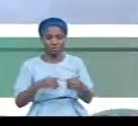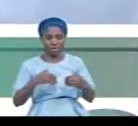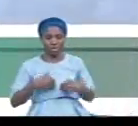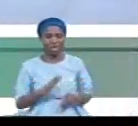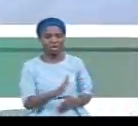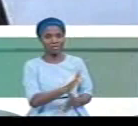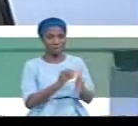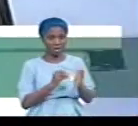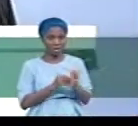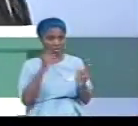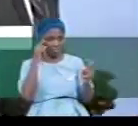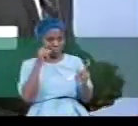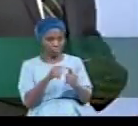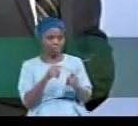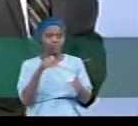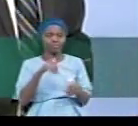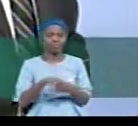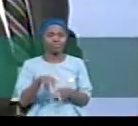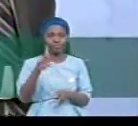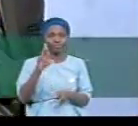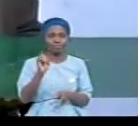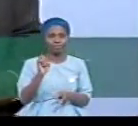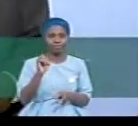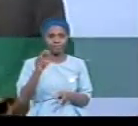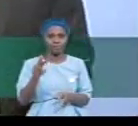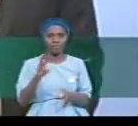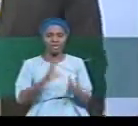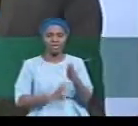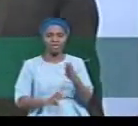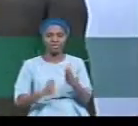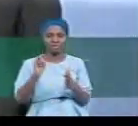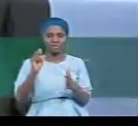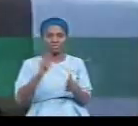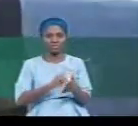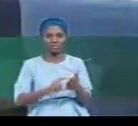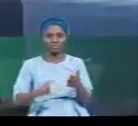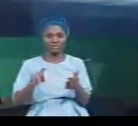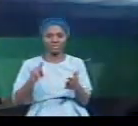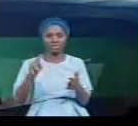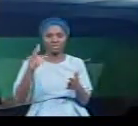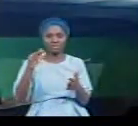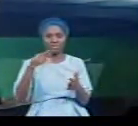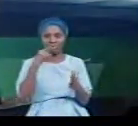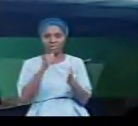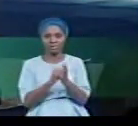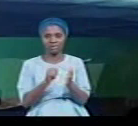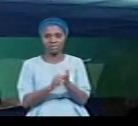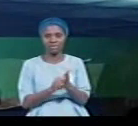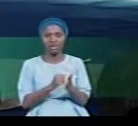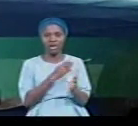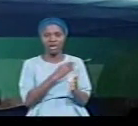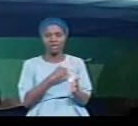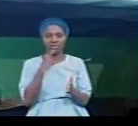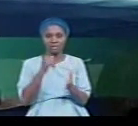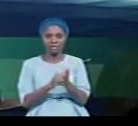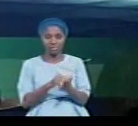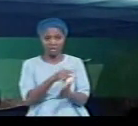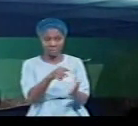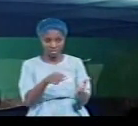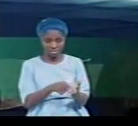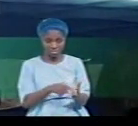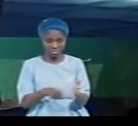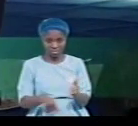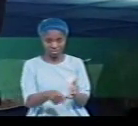In Revelation chapter 17, verse 13. And it says, these have one